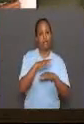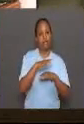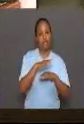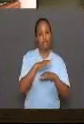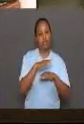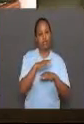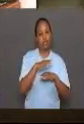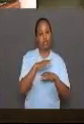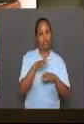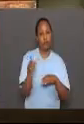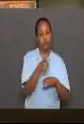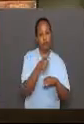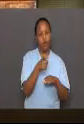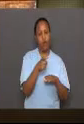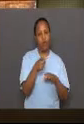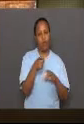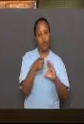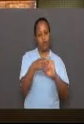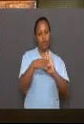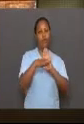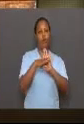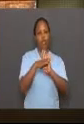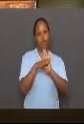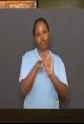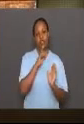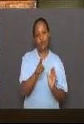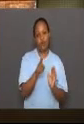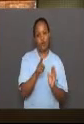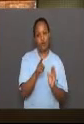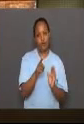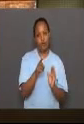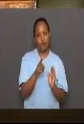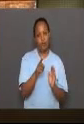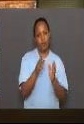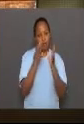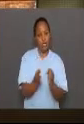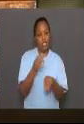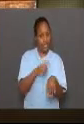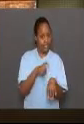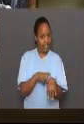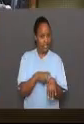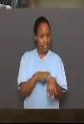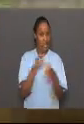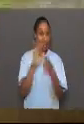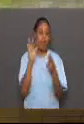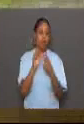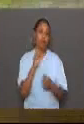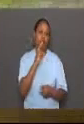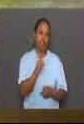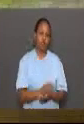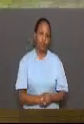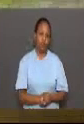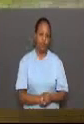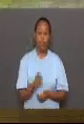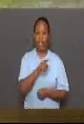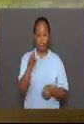mediated through representatives who are elected for terms of office. When